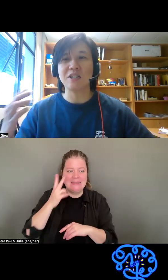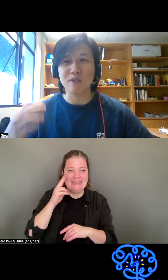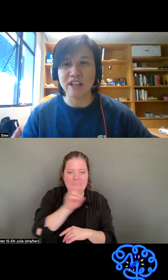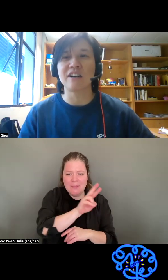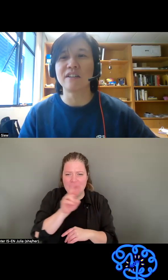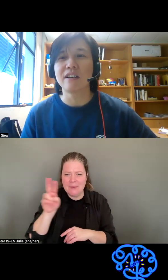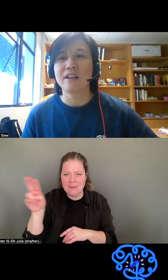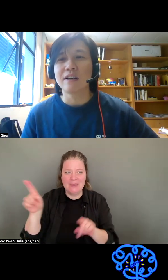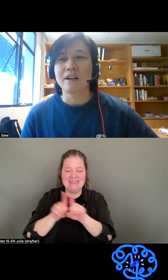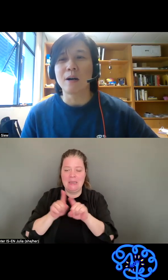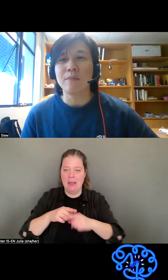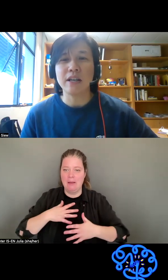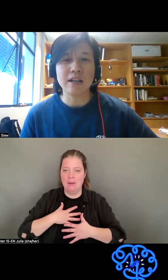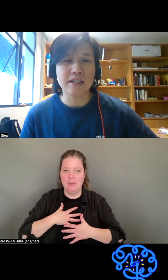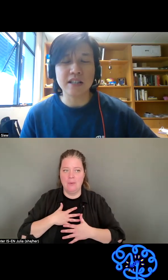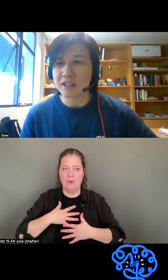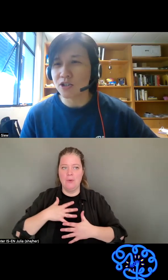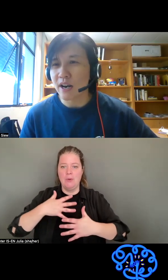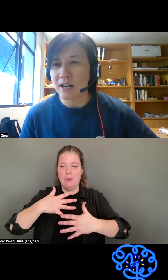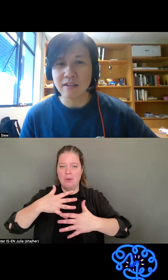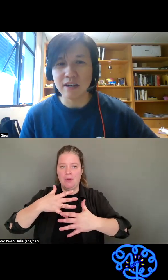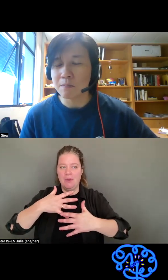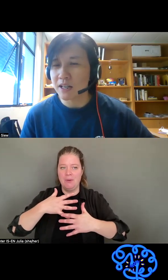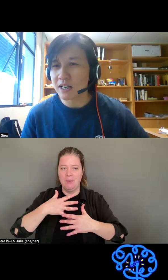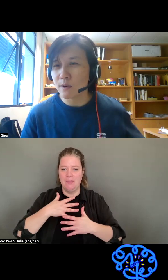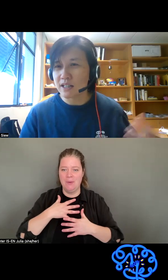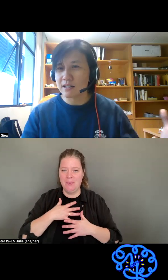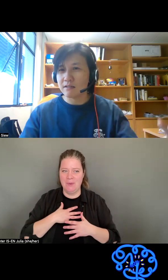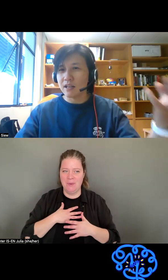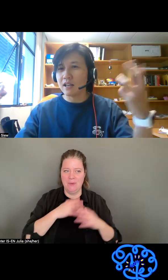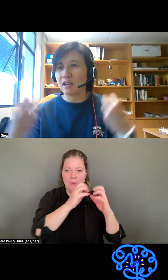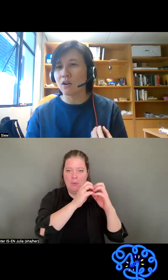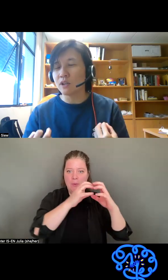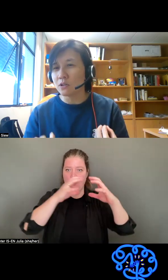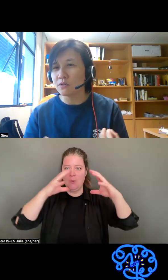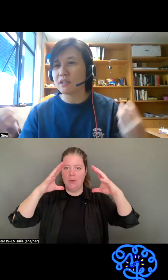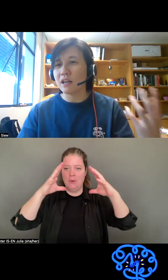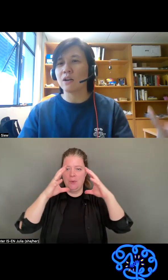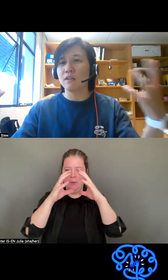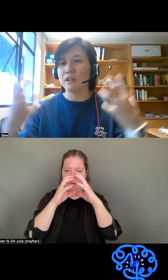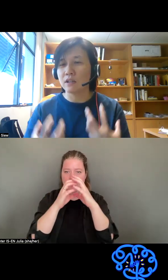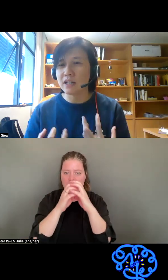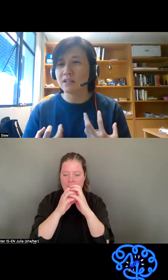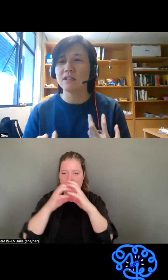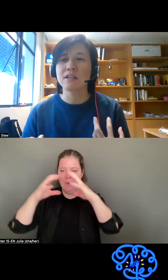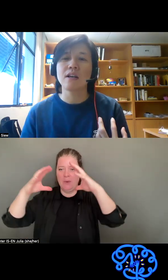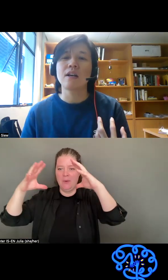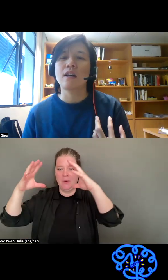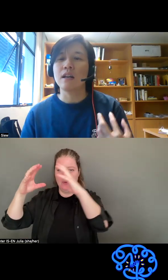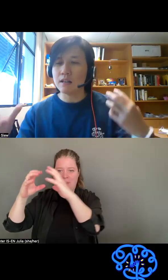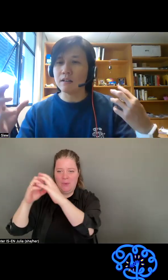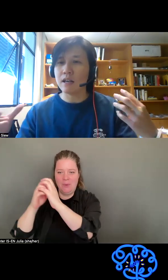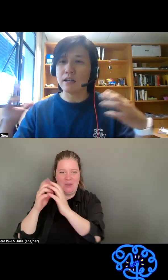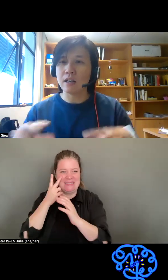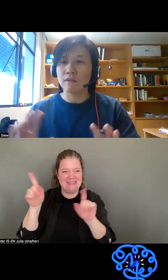and then it's breathing out. You can kind of see this trend in the beginning where it's taking in all of the notes, taking all of the connections,